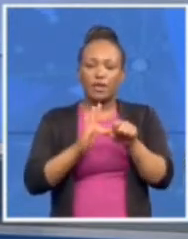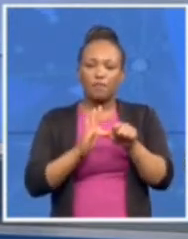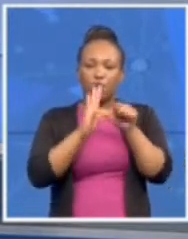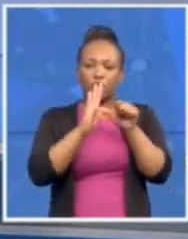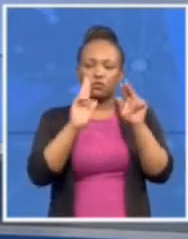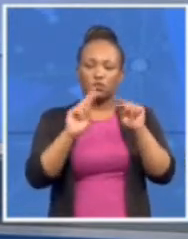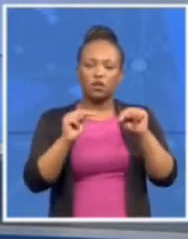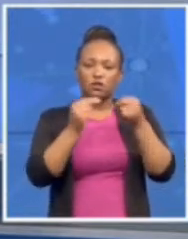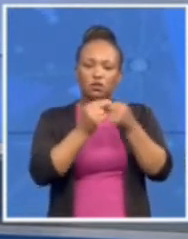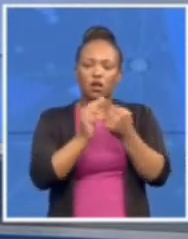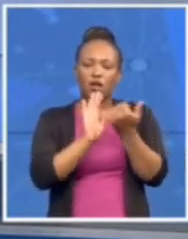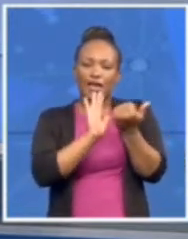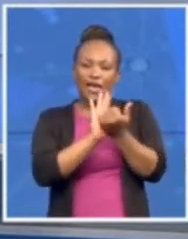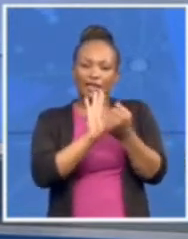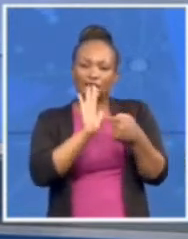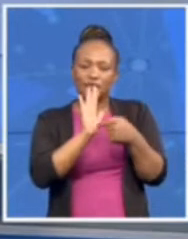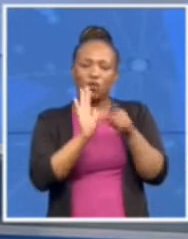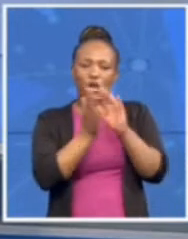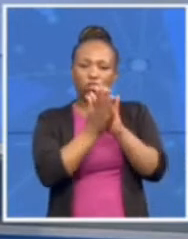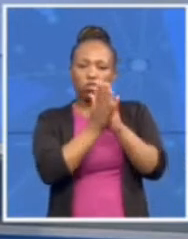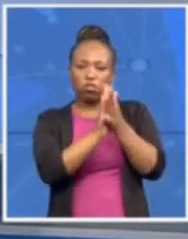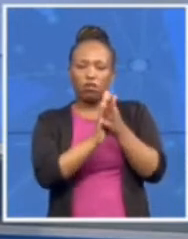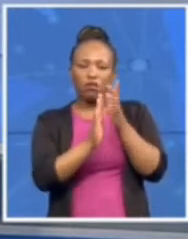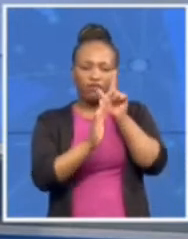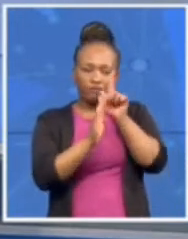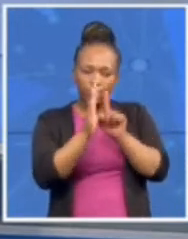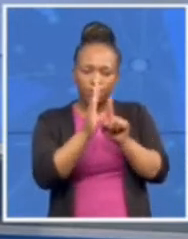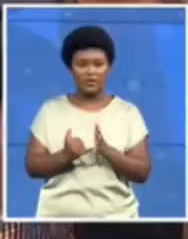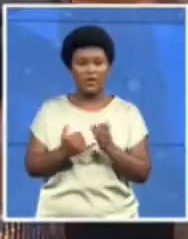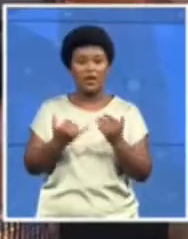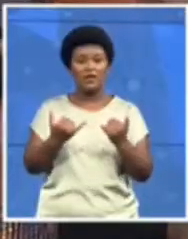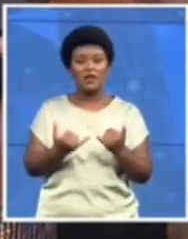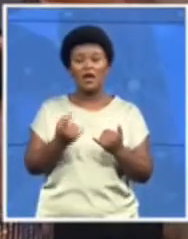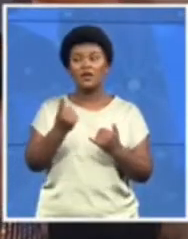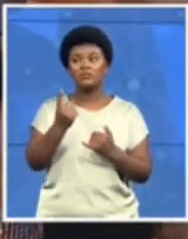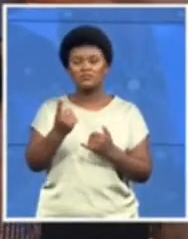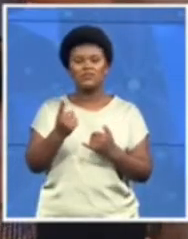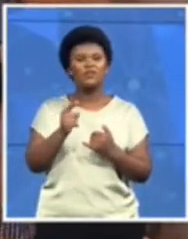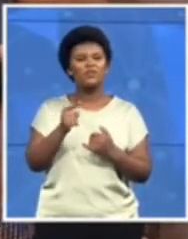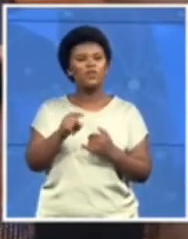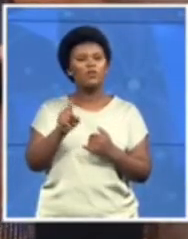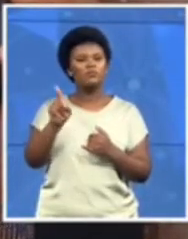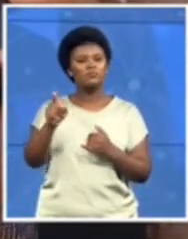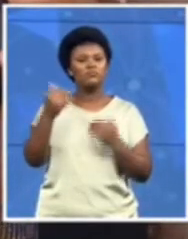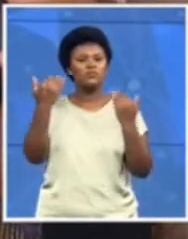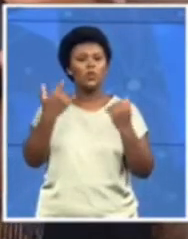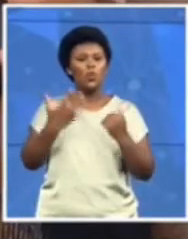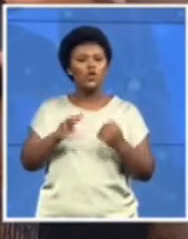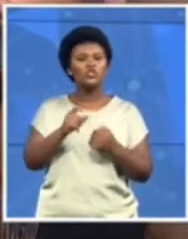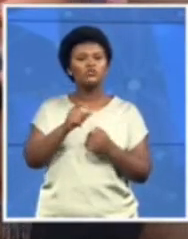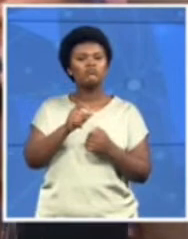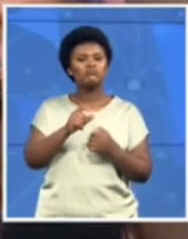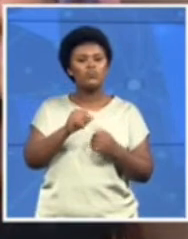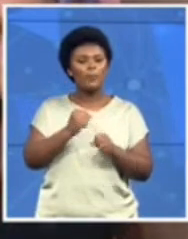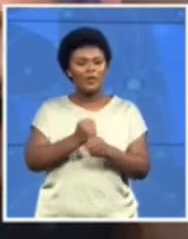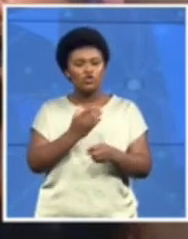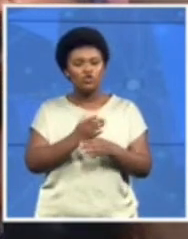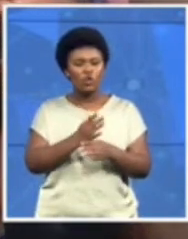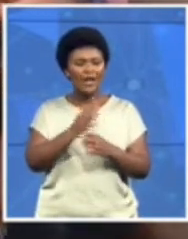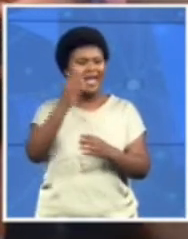gained entry to the parliamentary precinct. Let's take a break for now. We'll be back in a moment. Information, especially bail information,